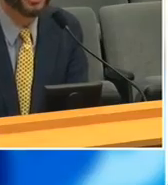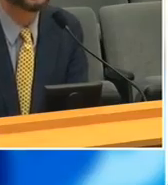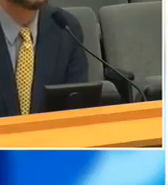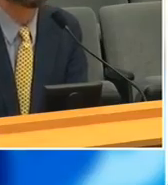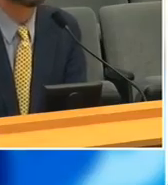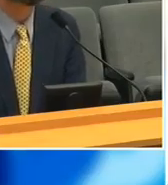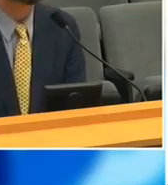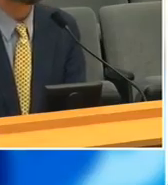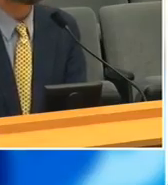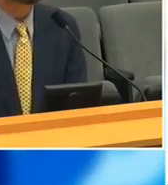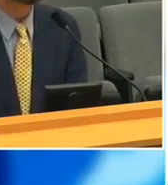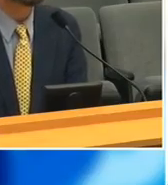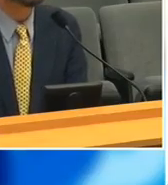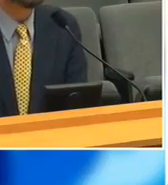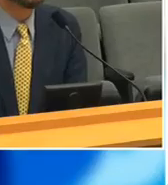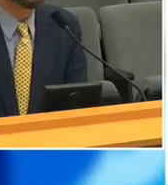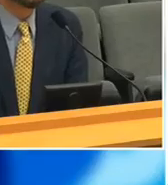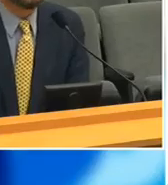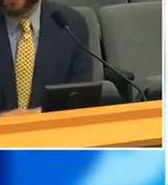are the best example.